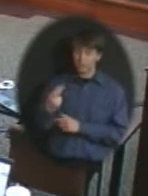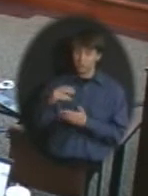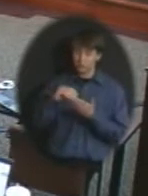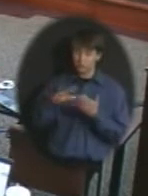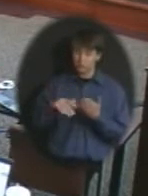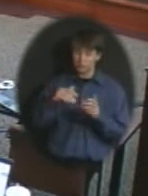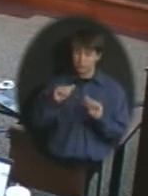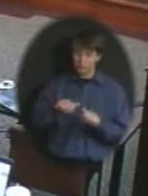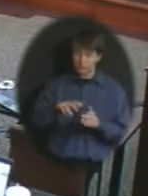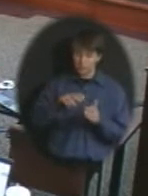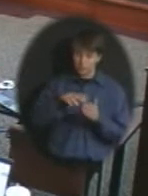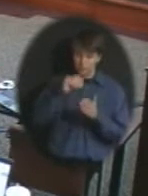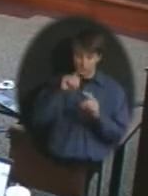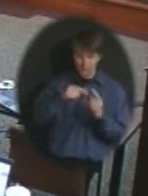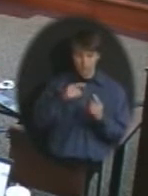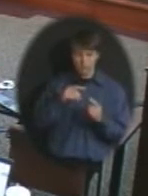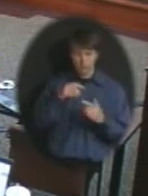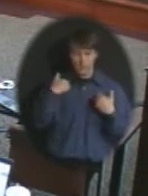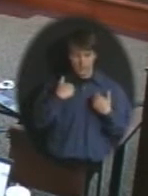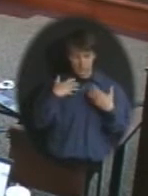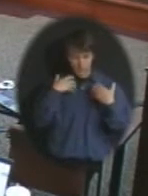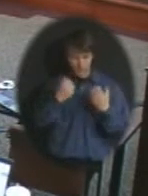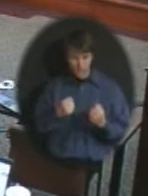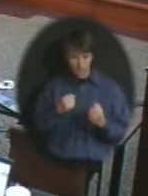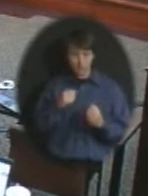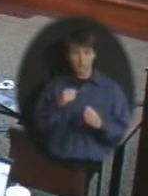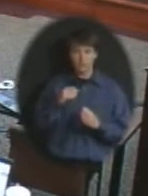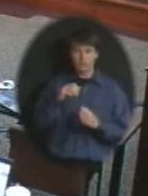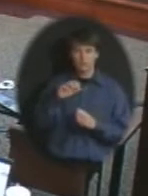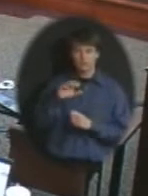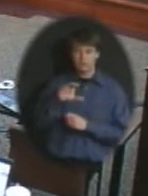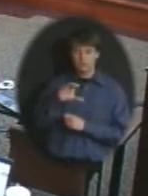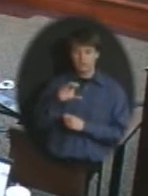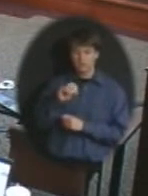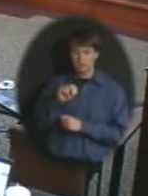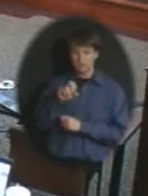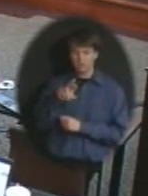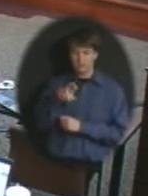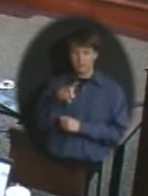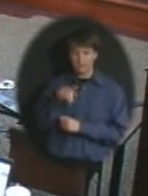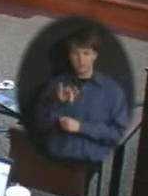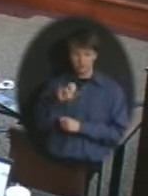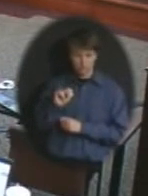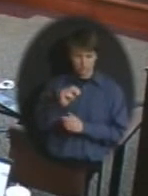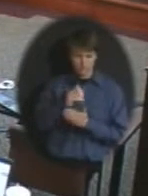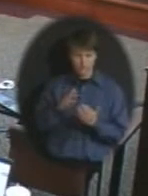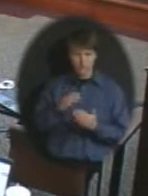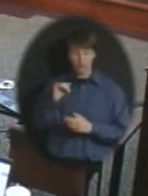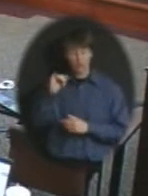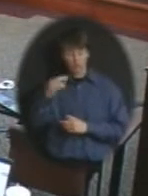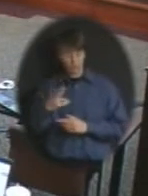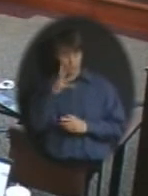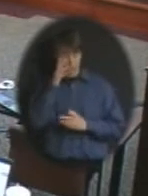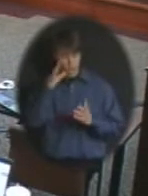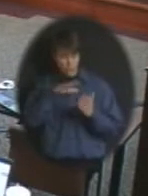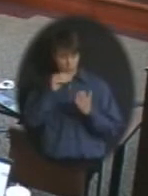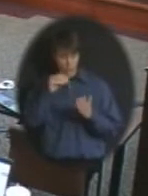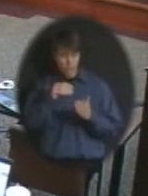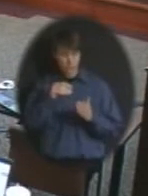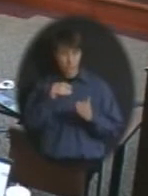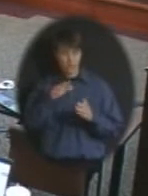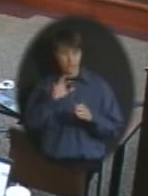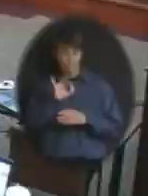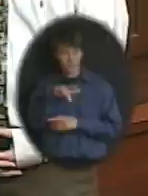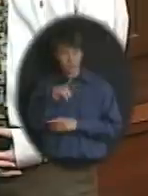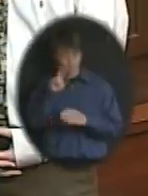health, conservation, species survival plans, marketing, and zoo careers. Juniors are able to learn firsthand field research skills, creating